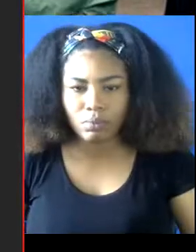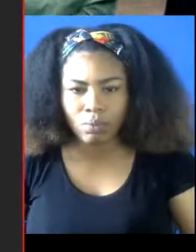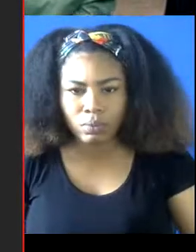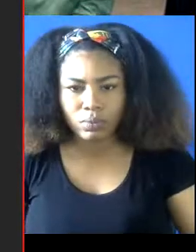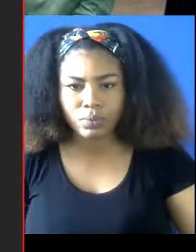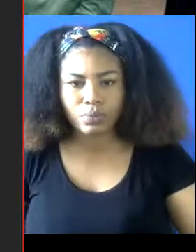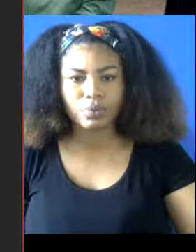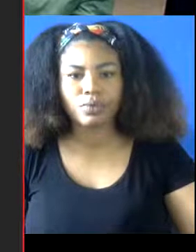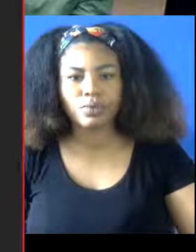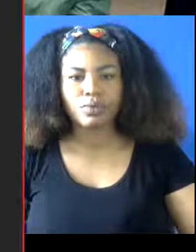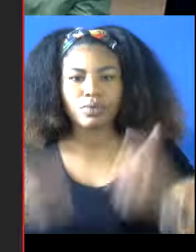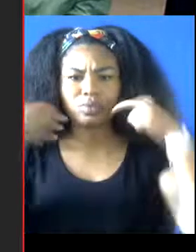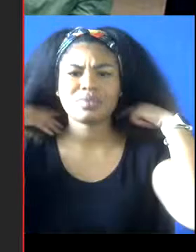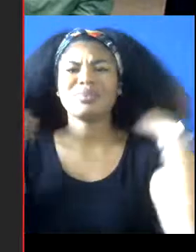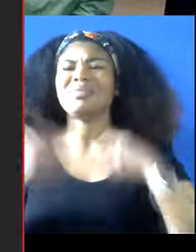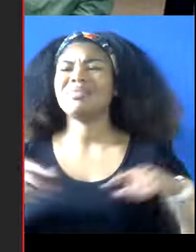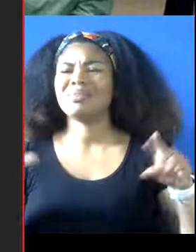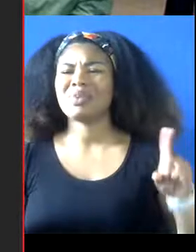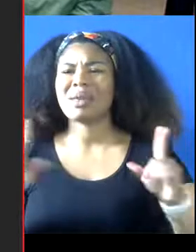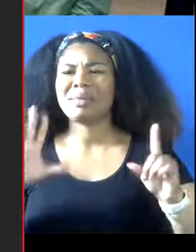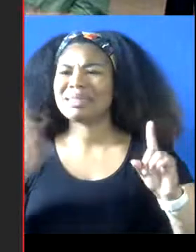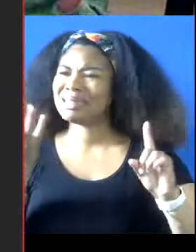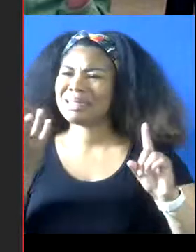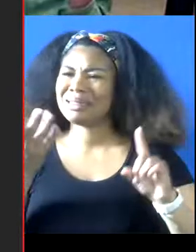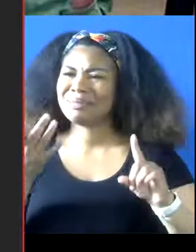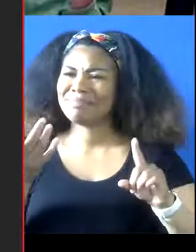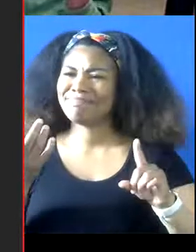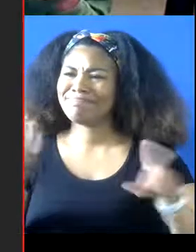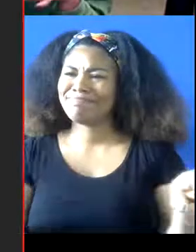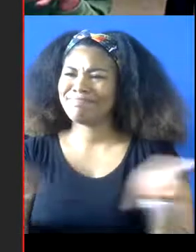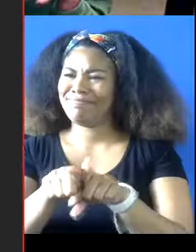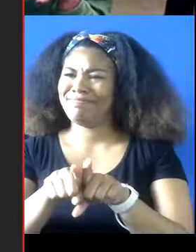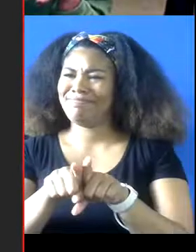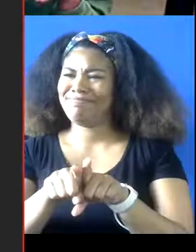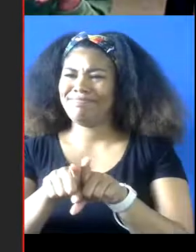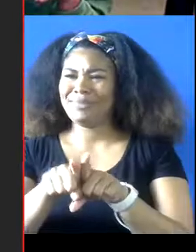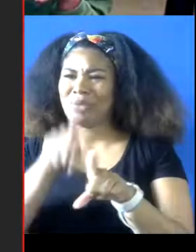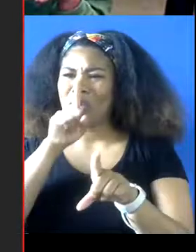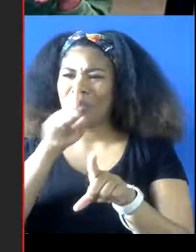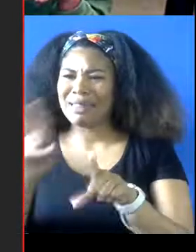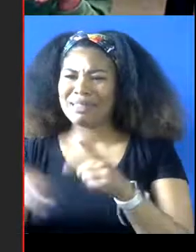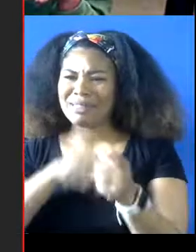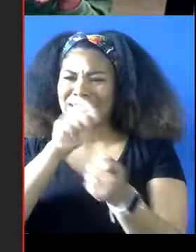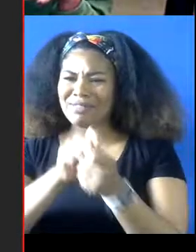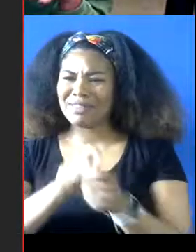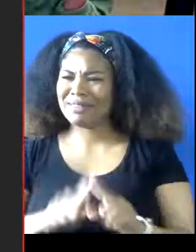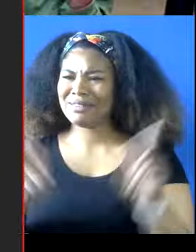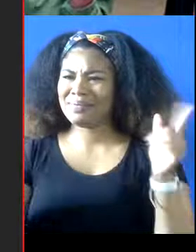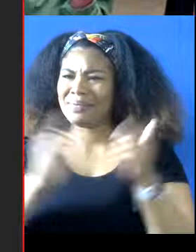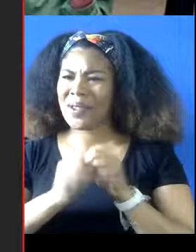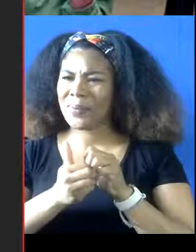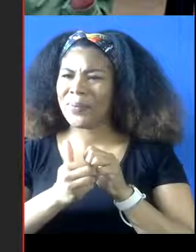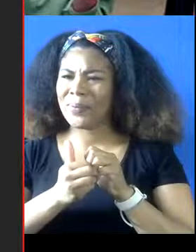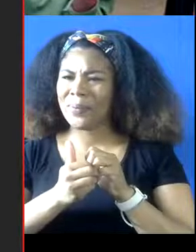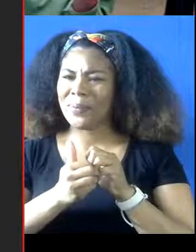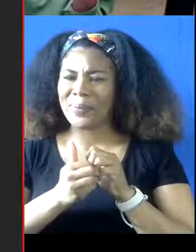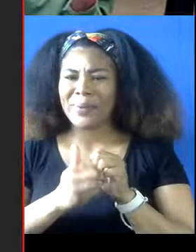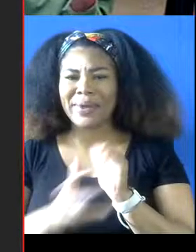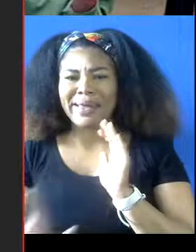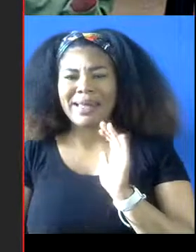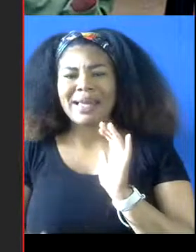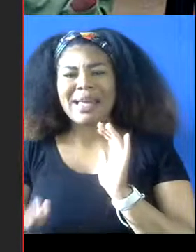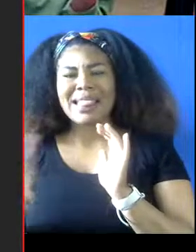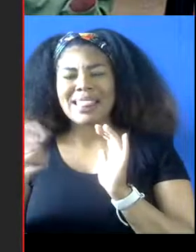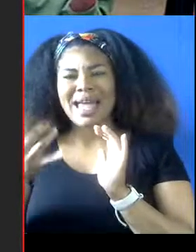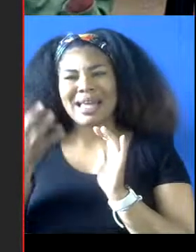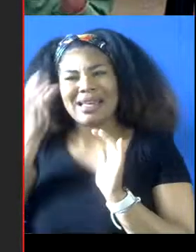Yeah, so what's the difference between, this is something, we talk about to try to sort of make something abstract